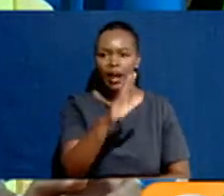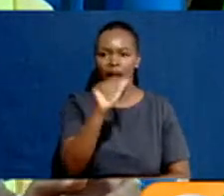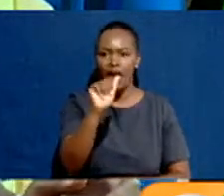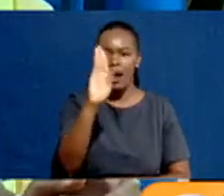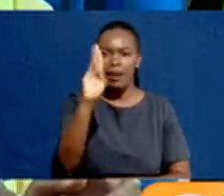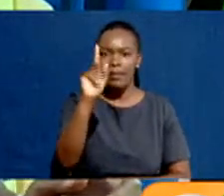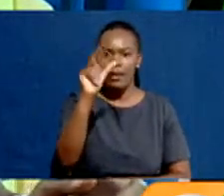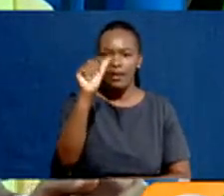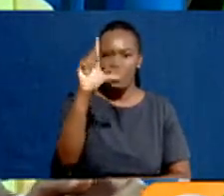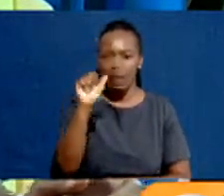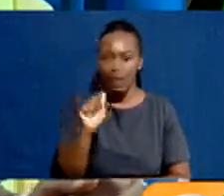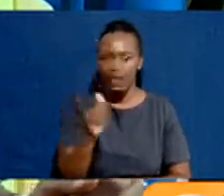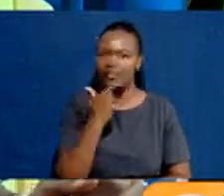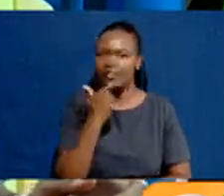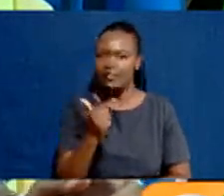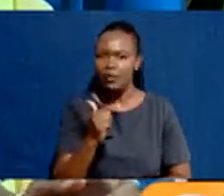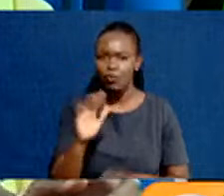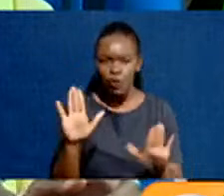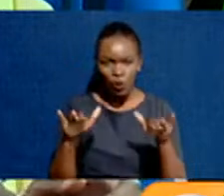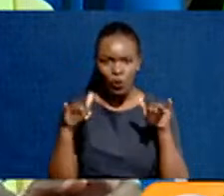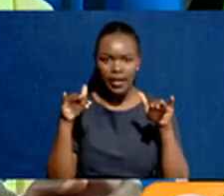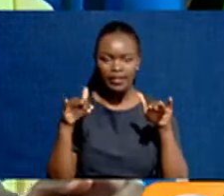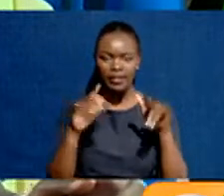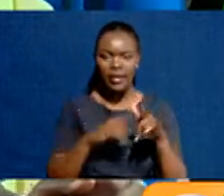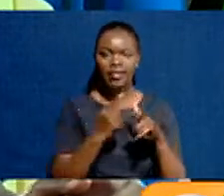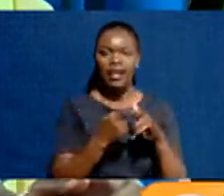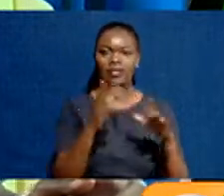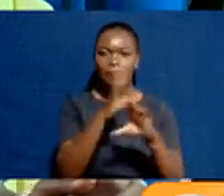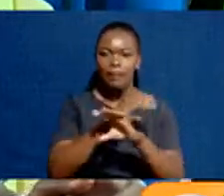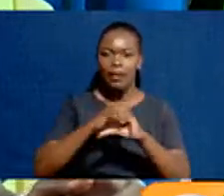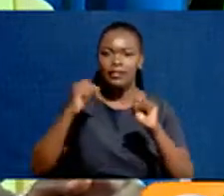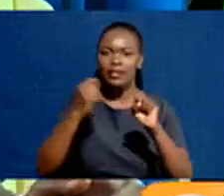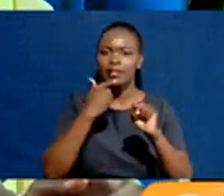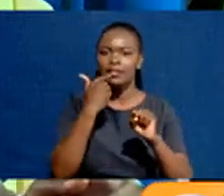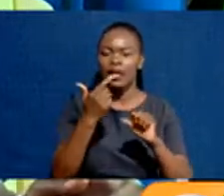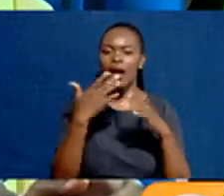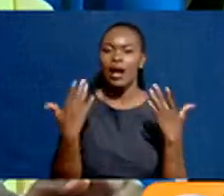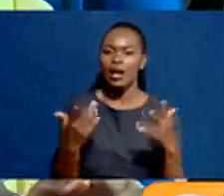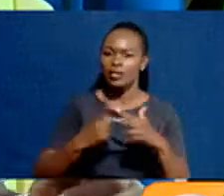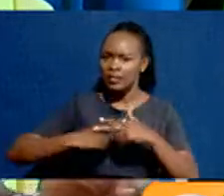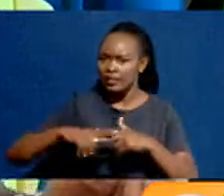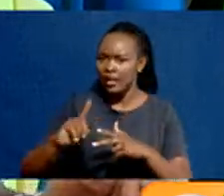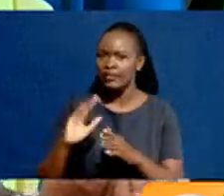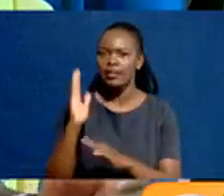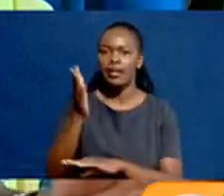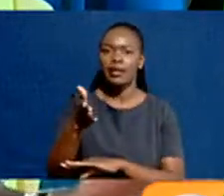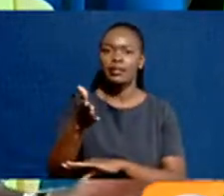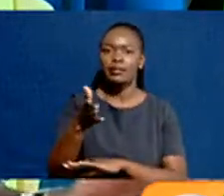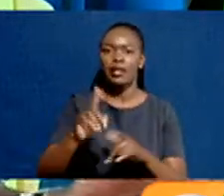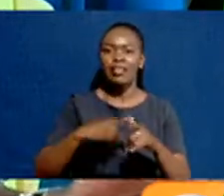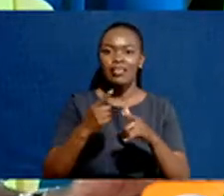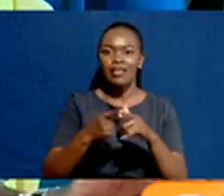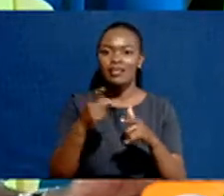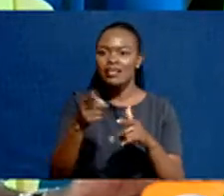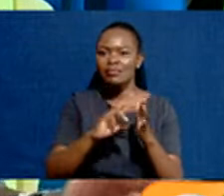a while. And the then president could hear none of it, and he ordered for it to be rolled out. And as a result, it was